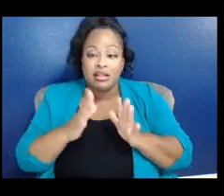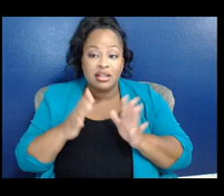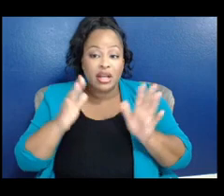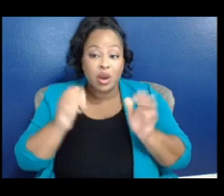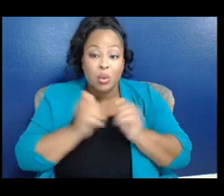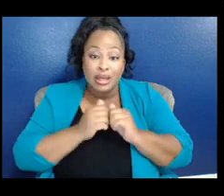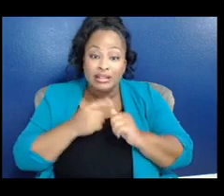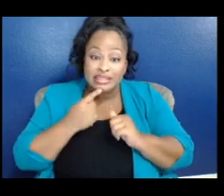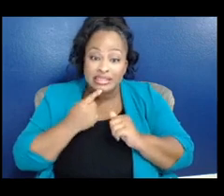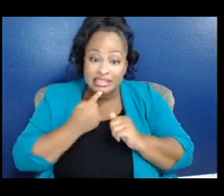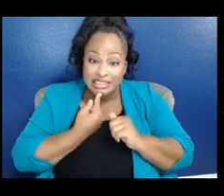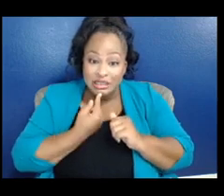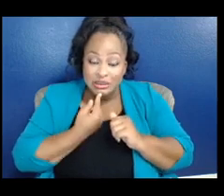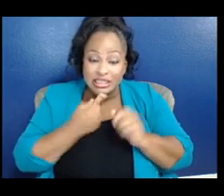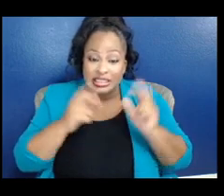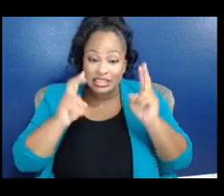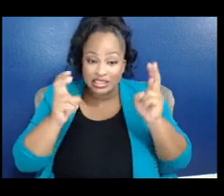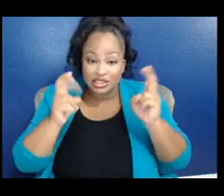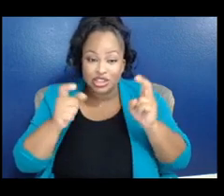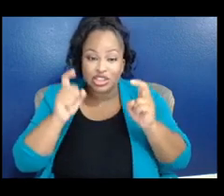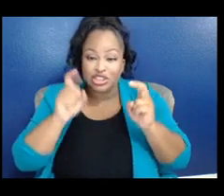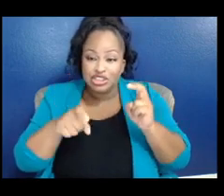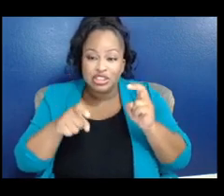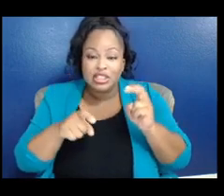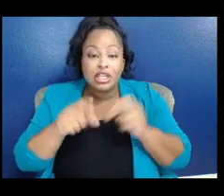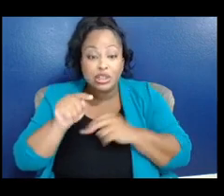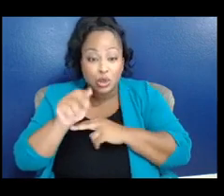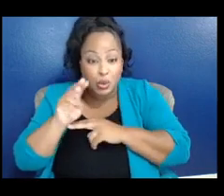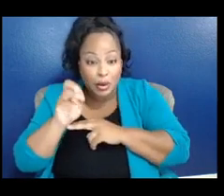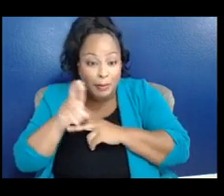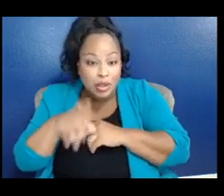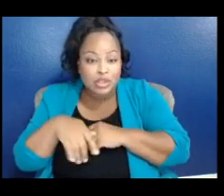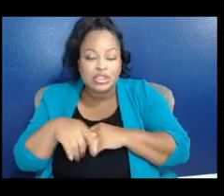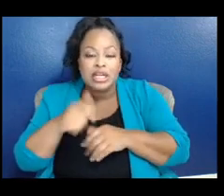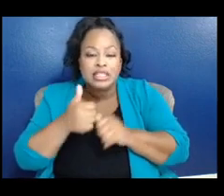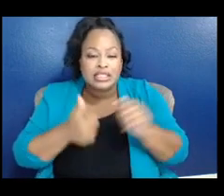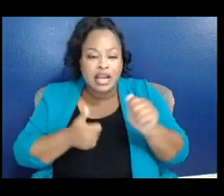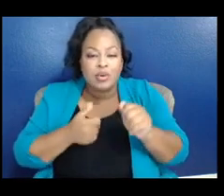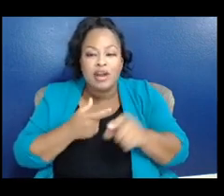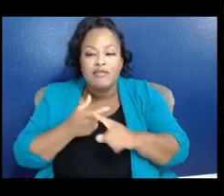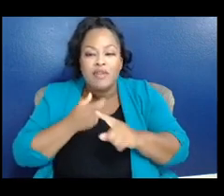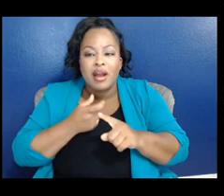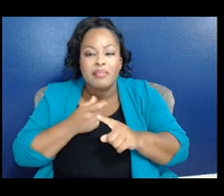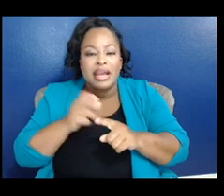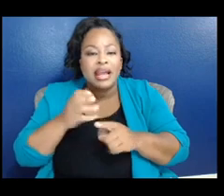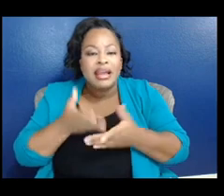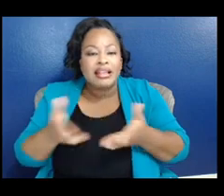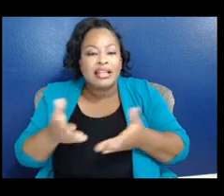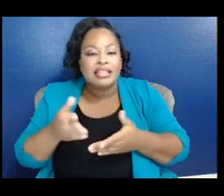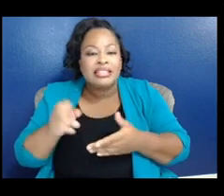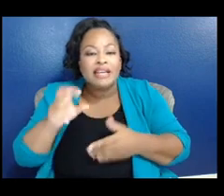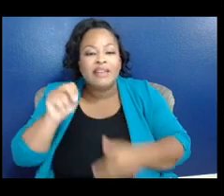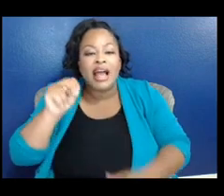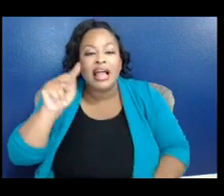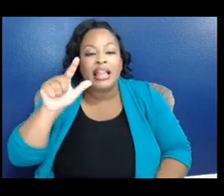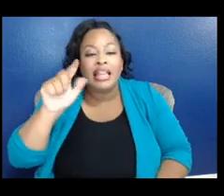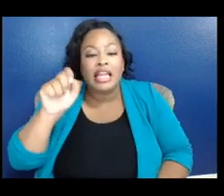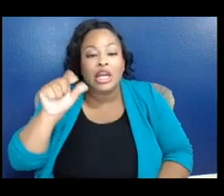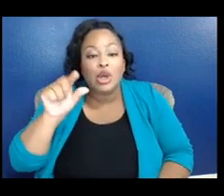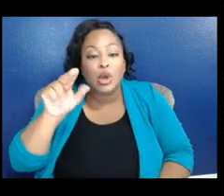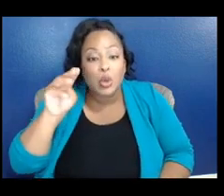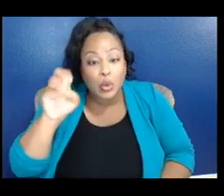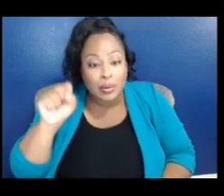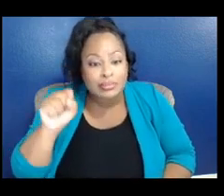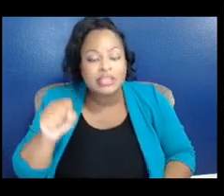serious issue like tumors, to stay away from things even like legumes. I would stay away